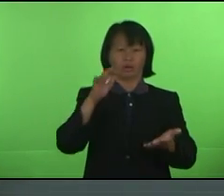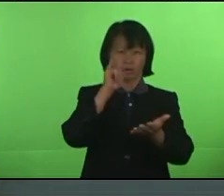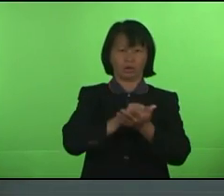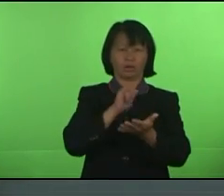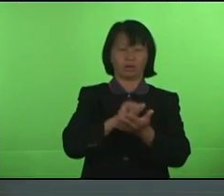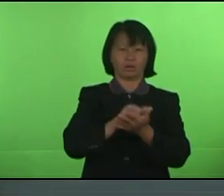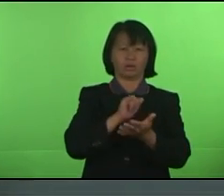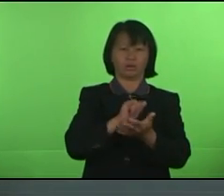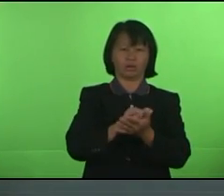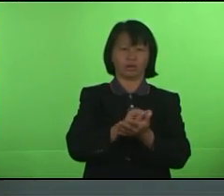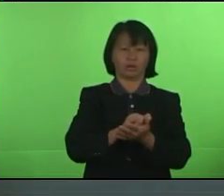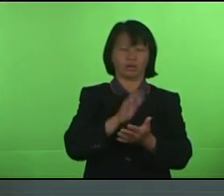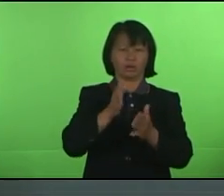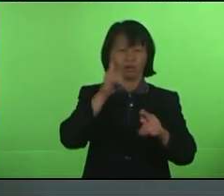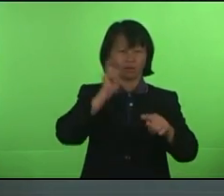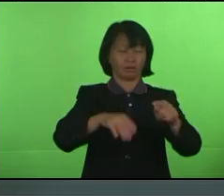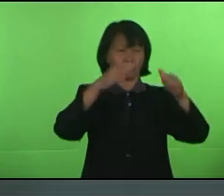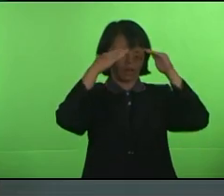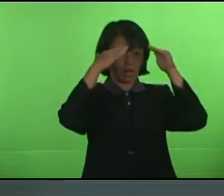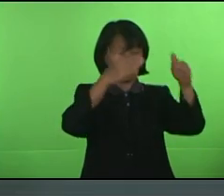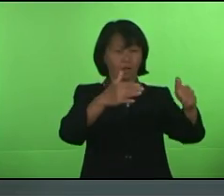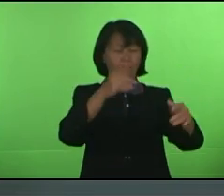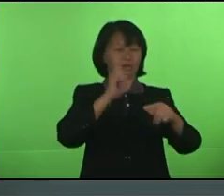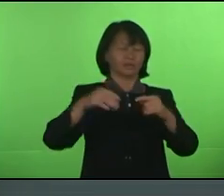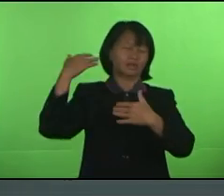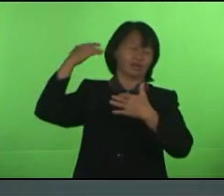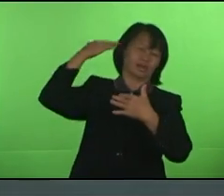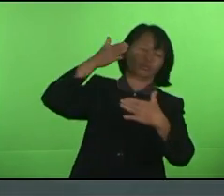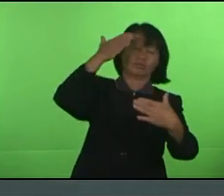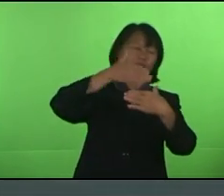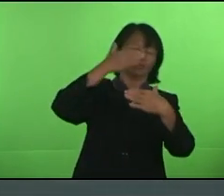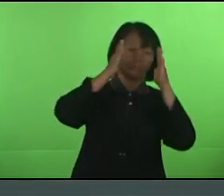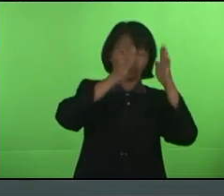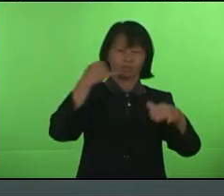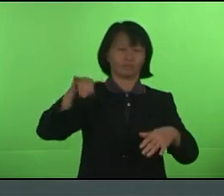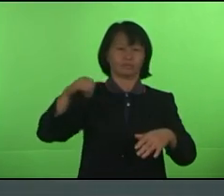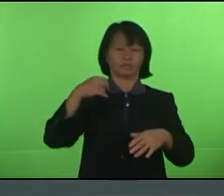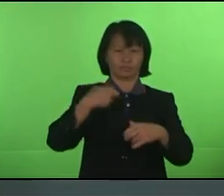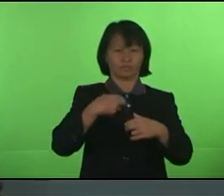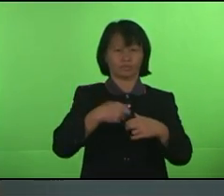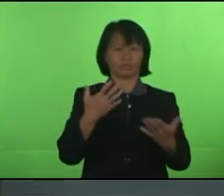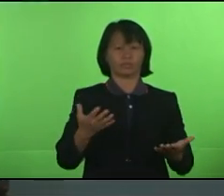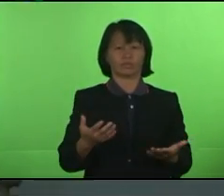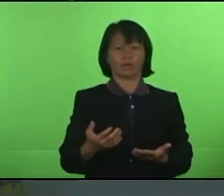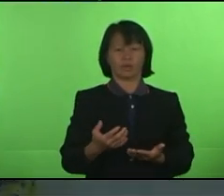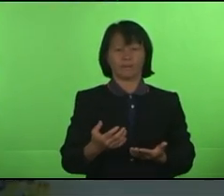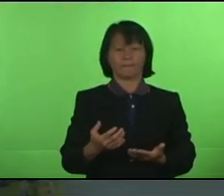that will not enable them to think and even pay attention to what the teacher is saying. Physical